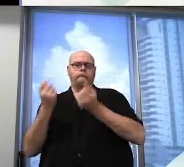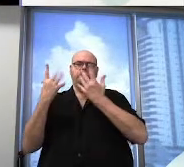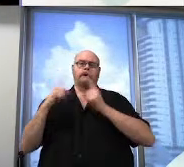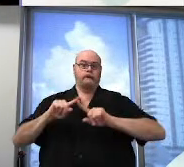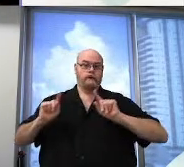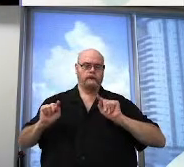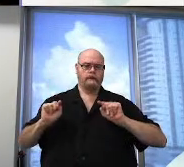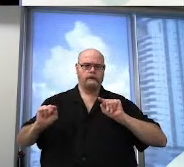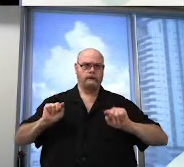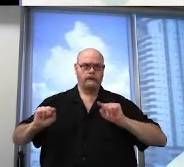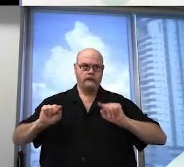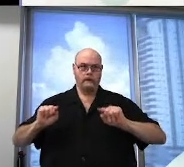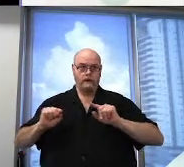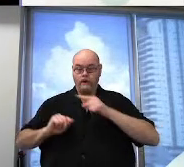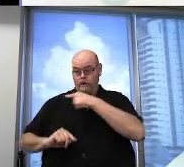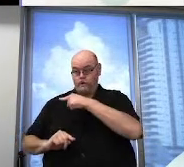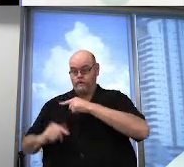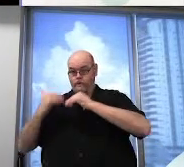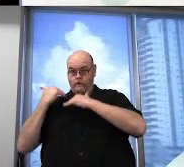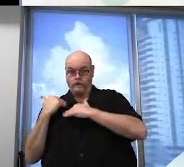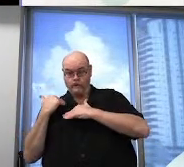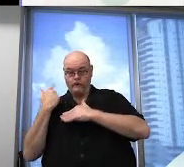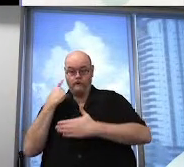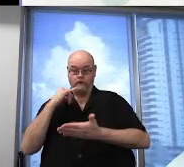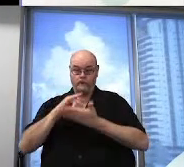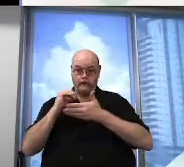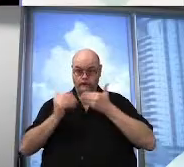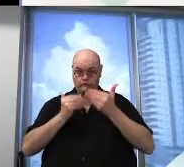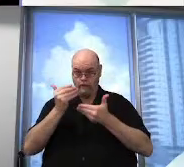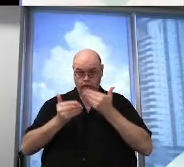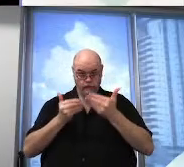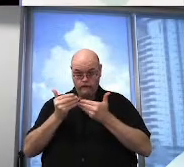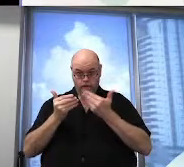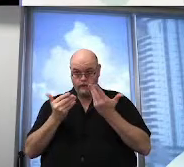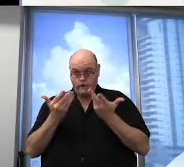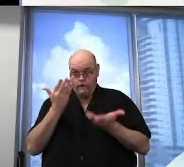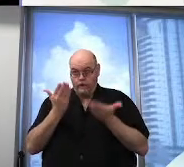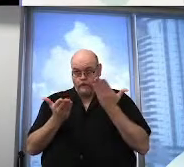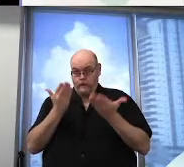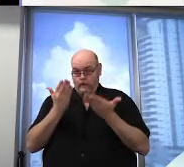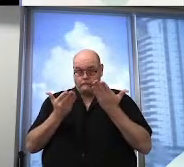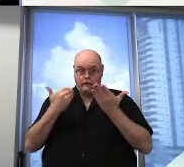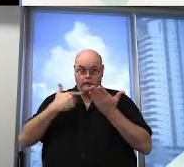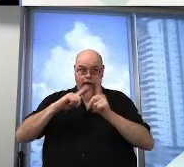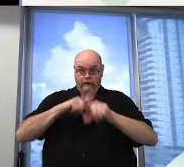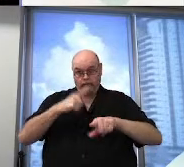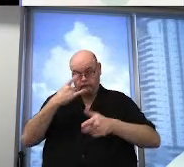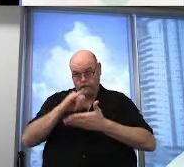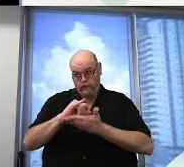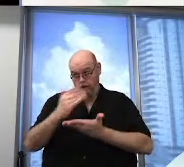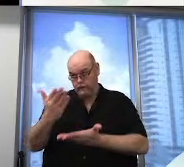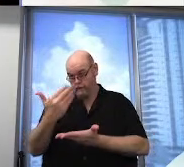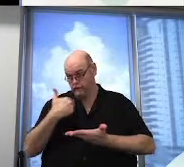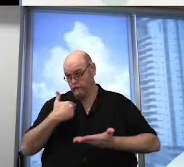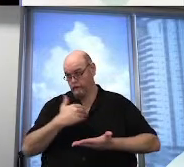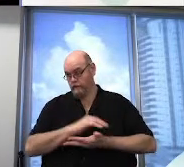costs? So You are the one in charge of this process, so you maybe had an answer for